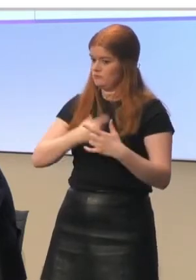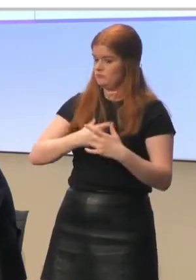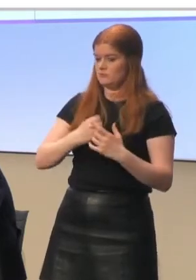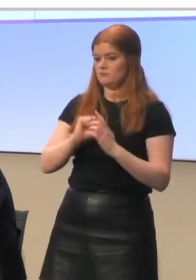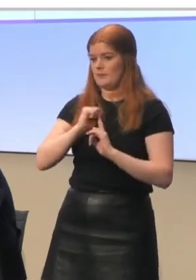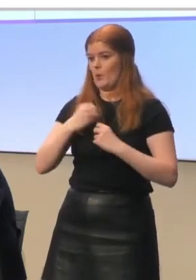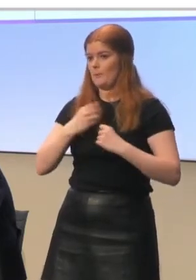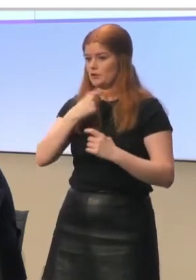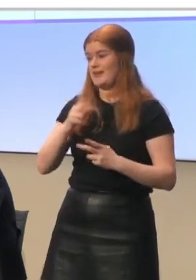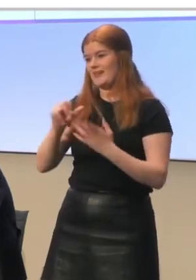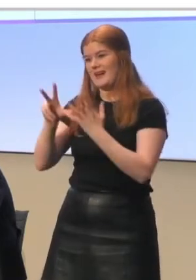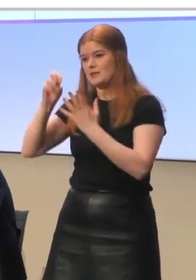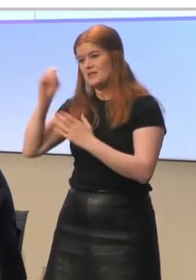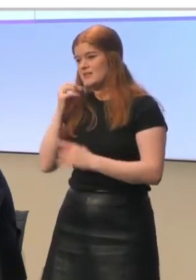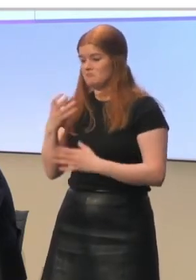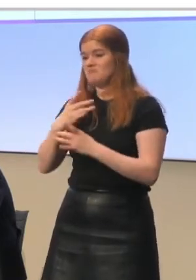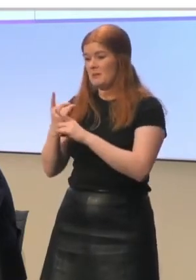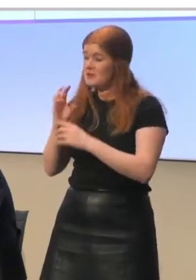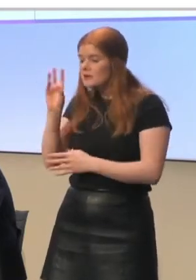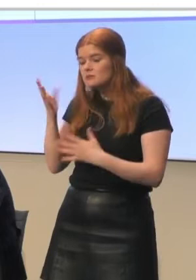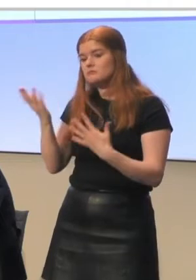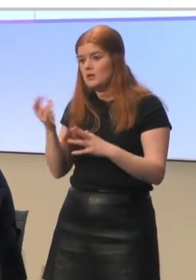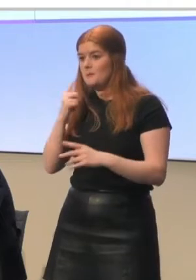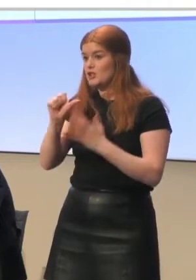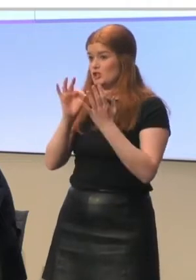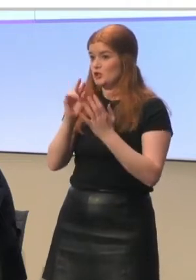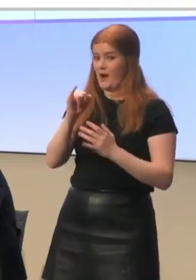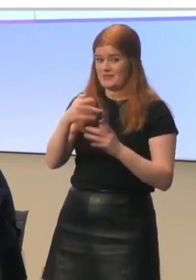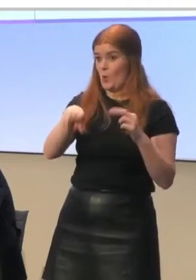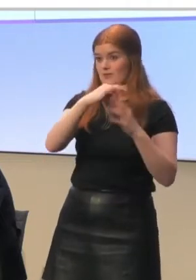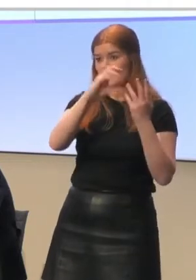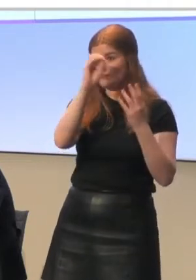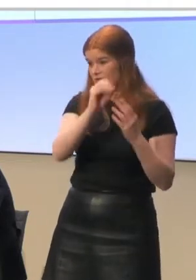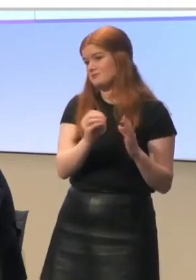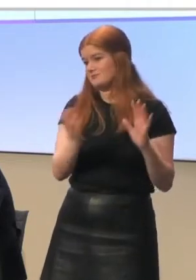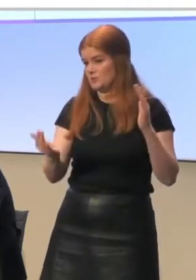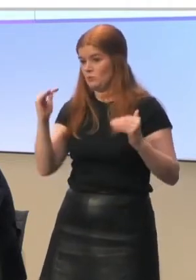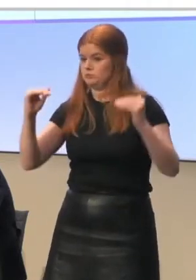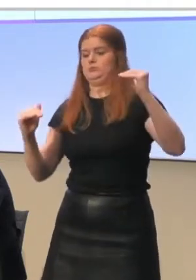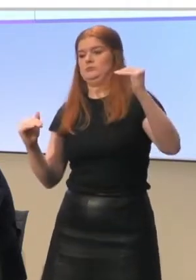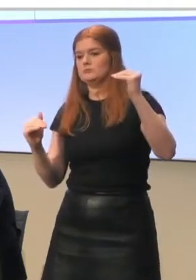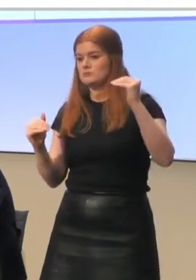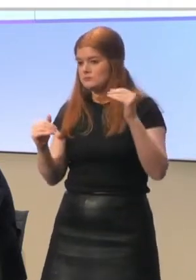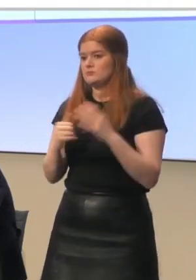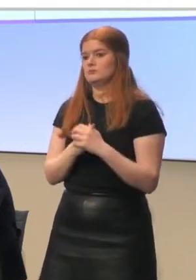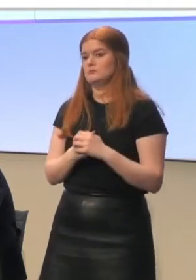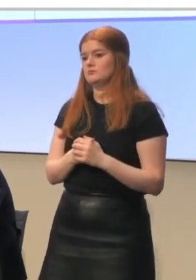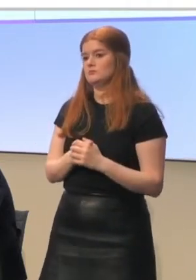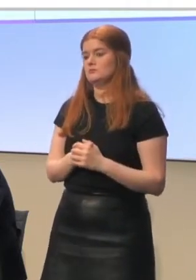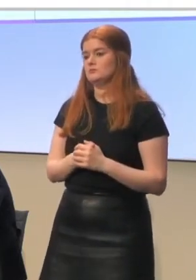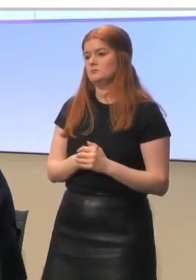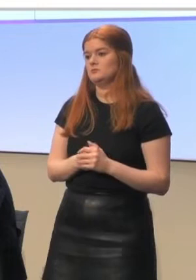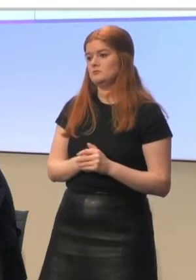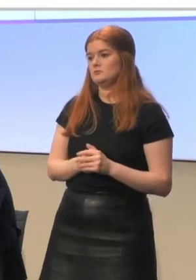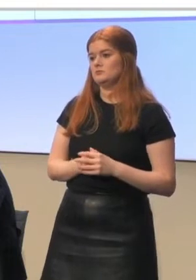and about 80% said it helped a little or helped a lot, whereas in GUI, it's over 90%, and